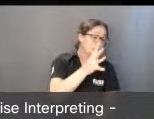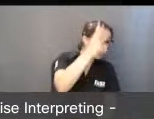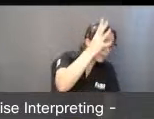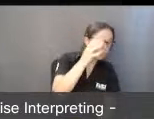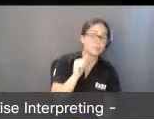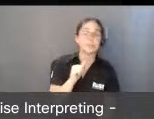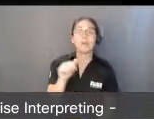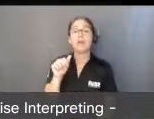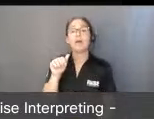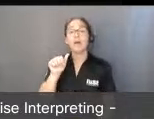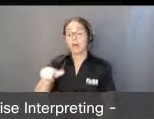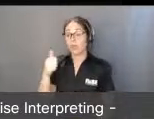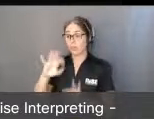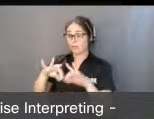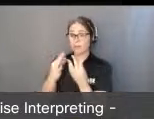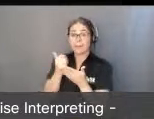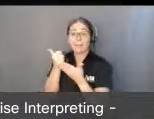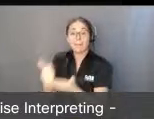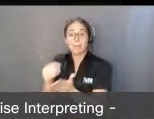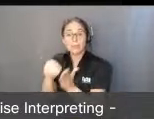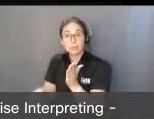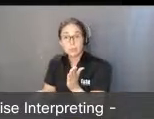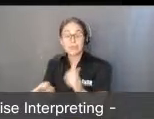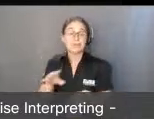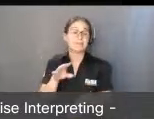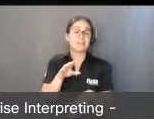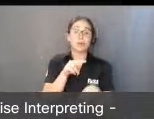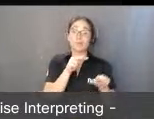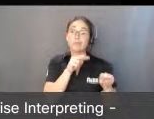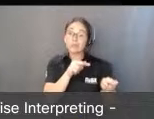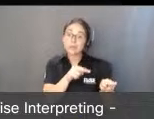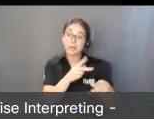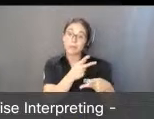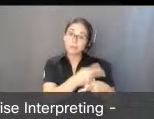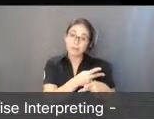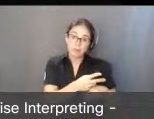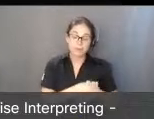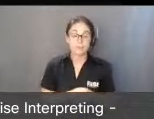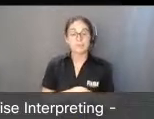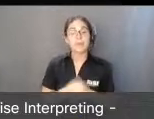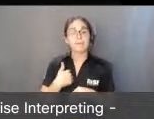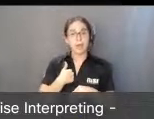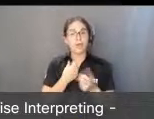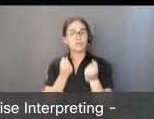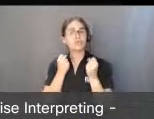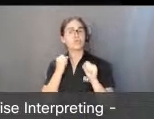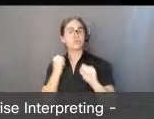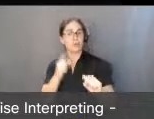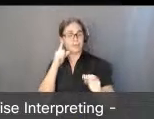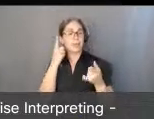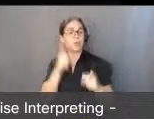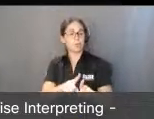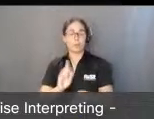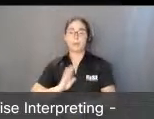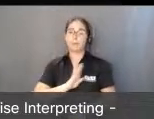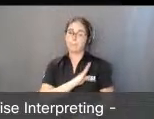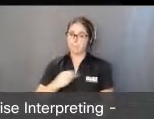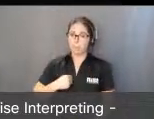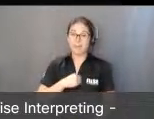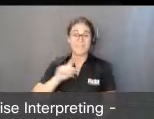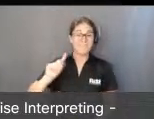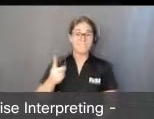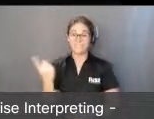family members in the home, child care providers, etc. I also strongly agreed with board members that the first day of school will be